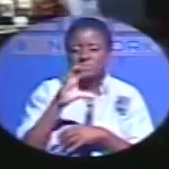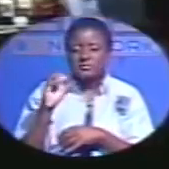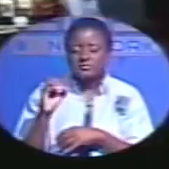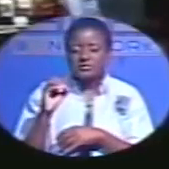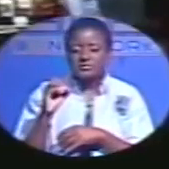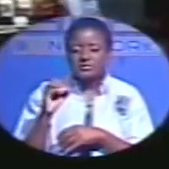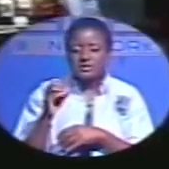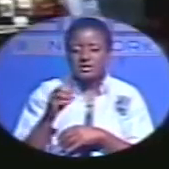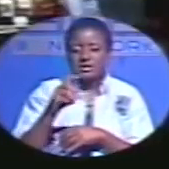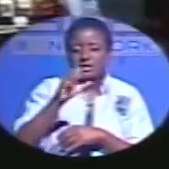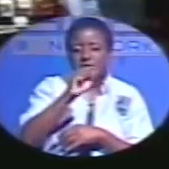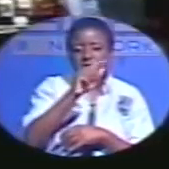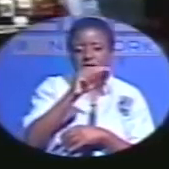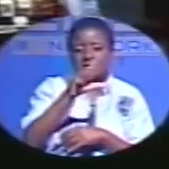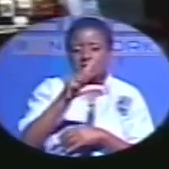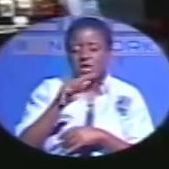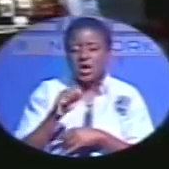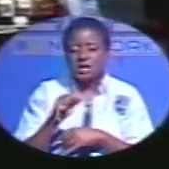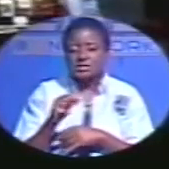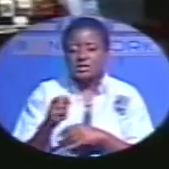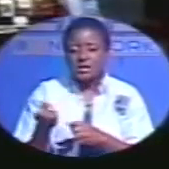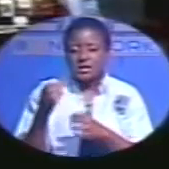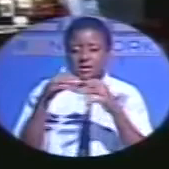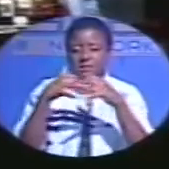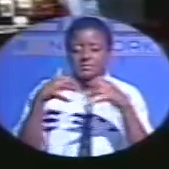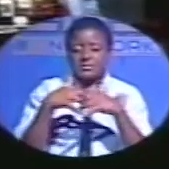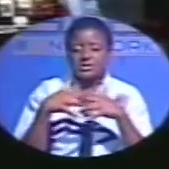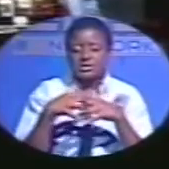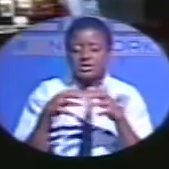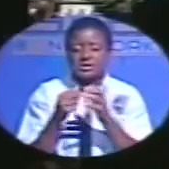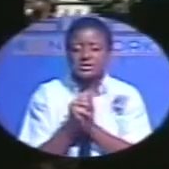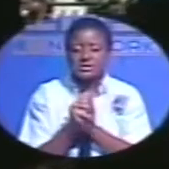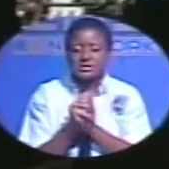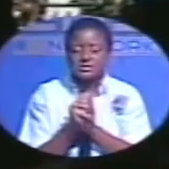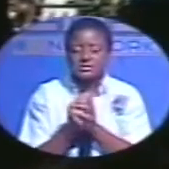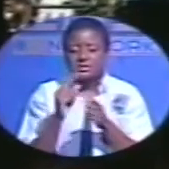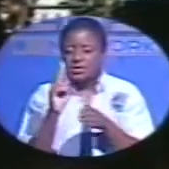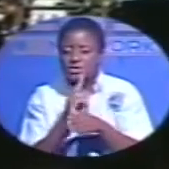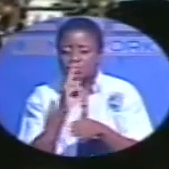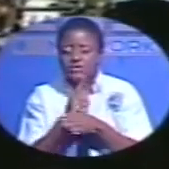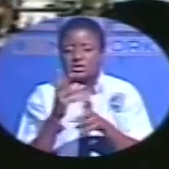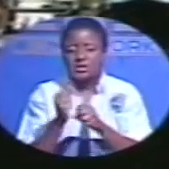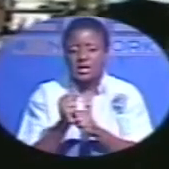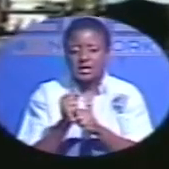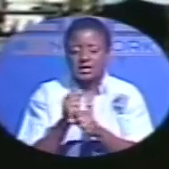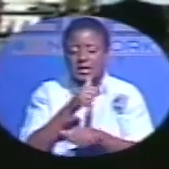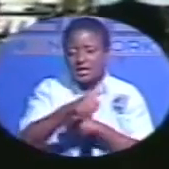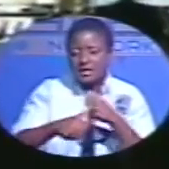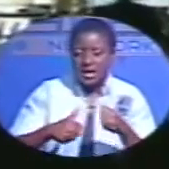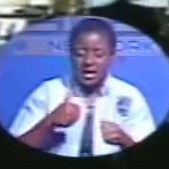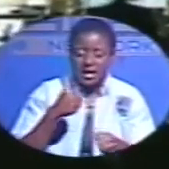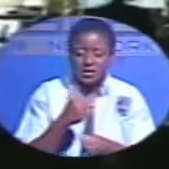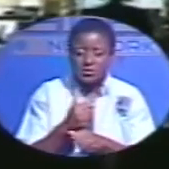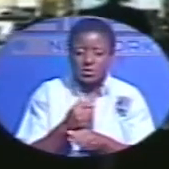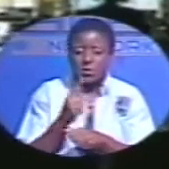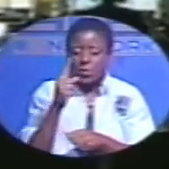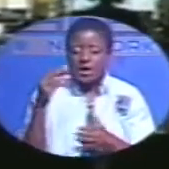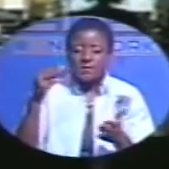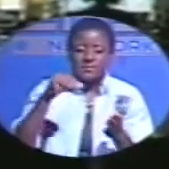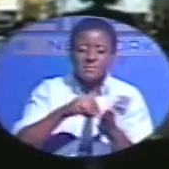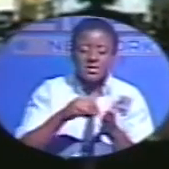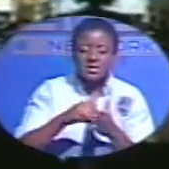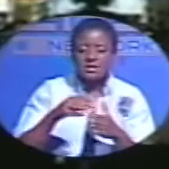player tracking system. Now, Atlantis' casino usually gets an annual million-dollar upgrade, and that's not just on games,